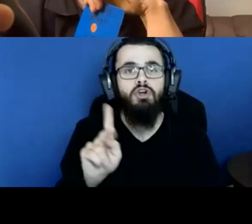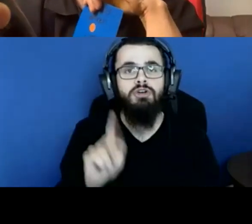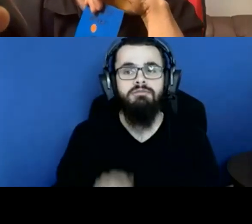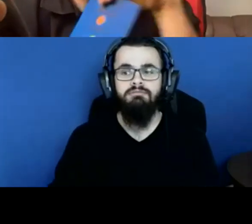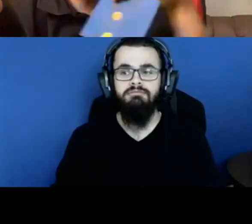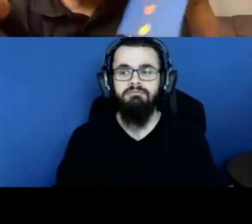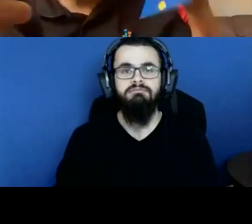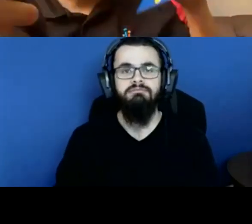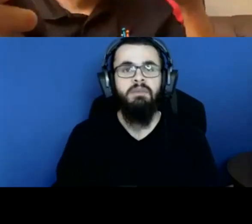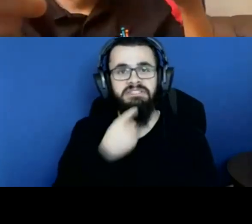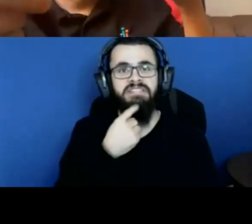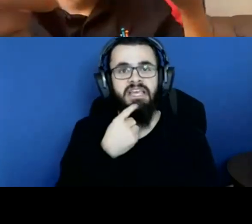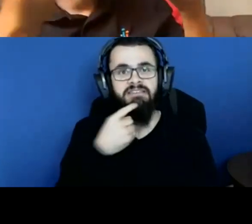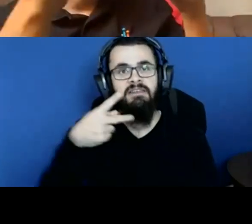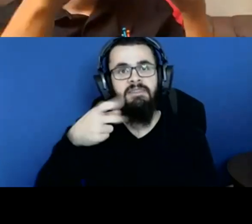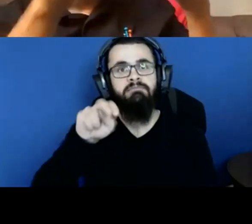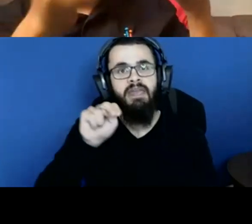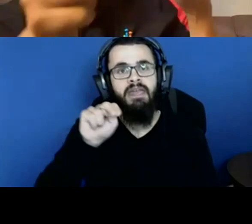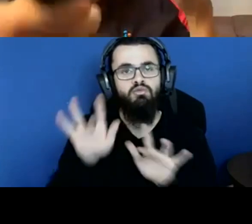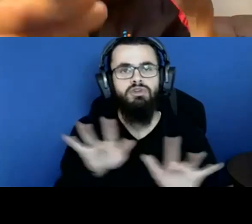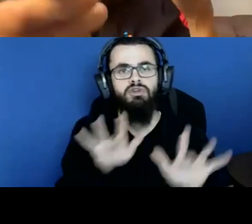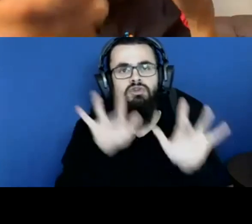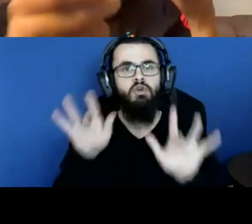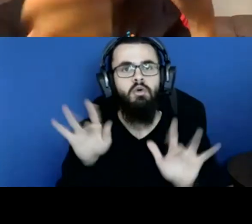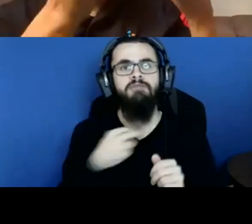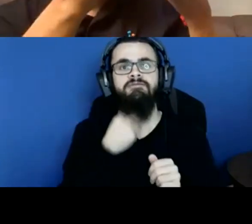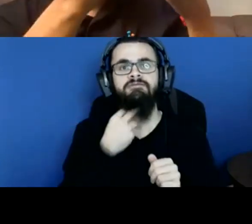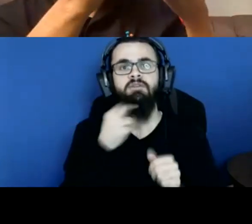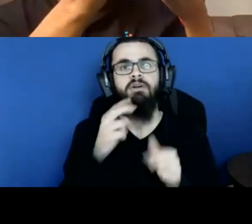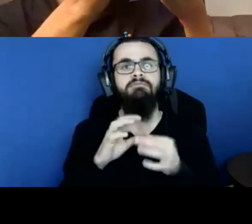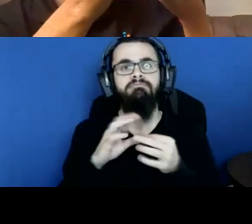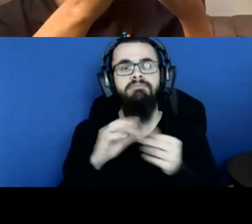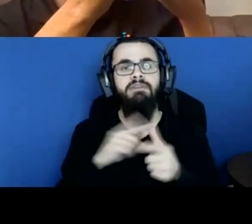Driver, take me to Kroger. Dan, what's this?